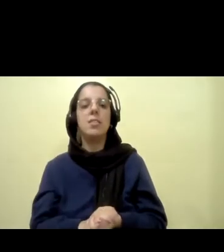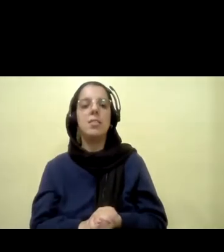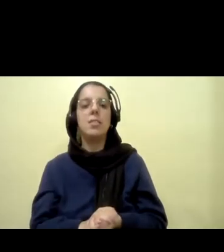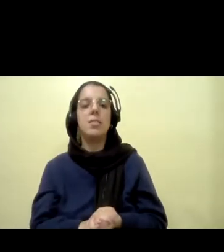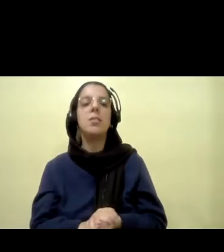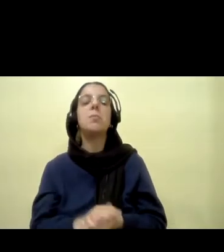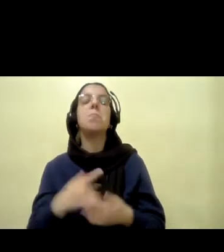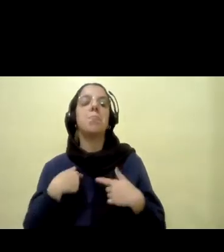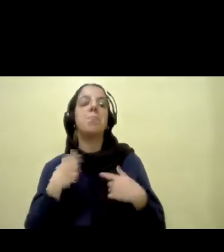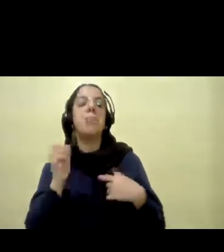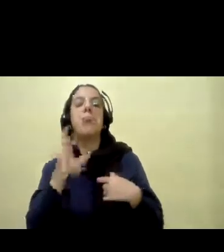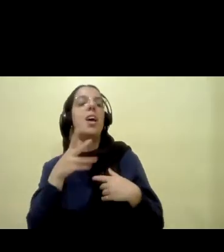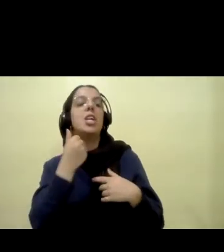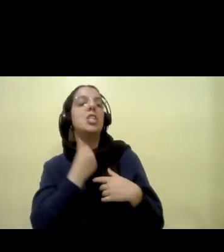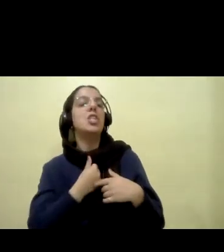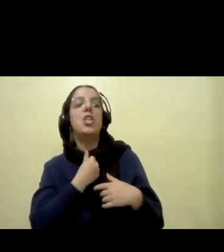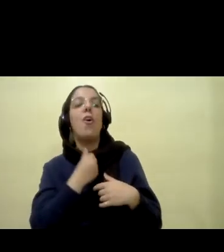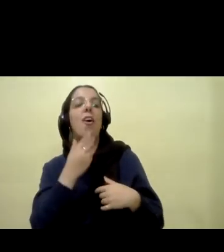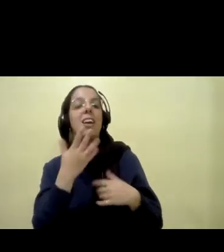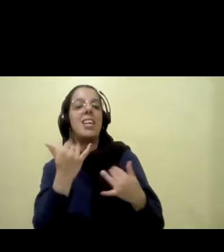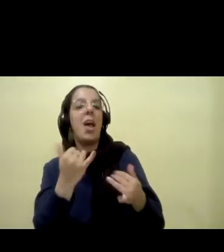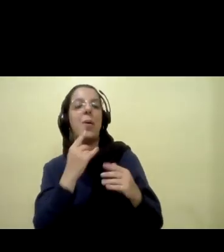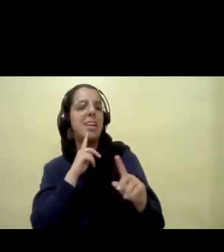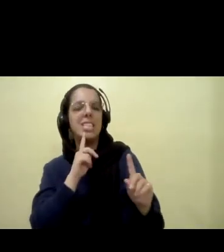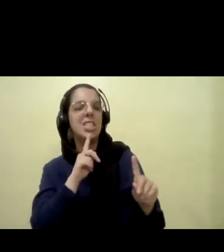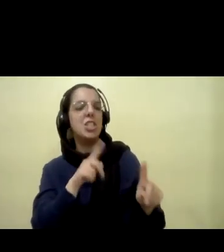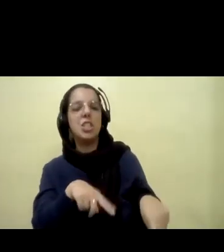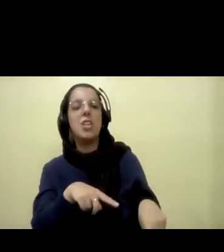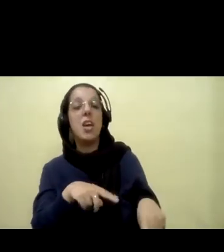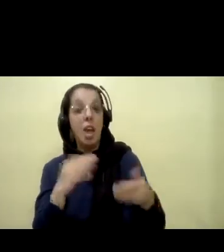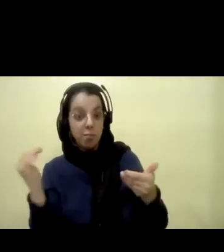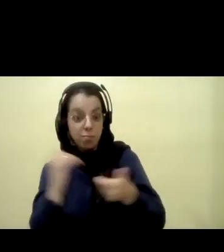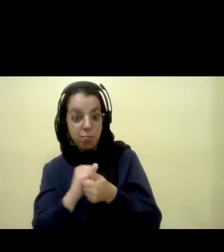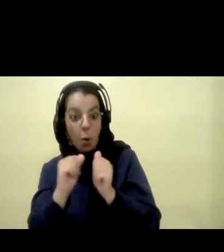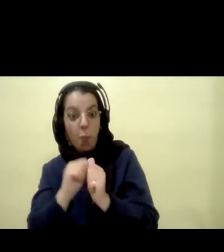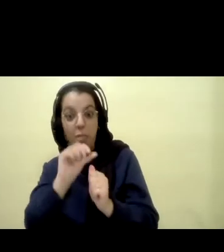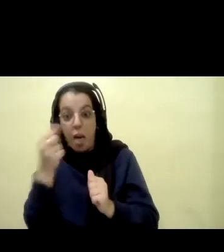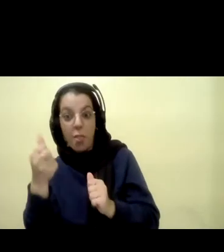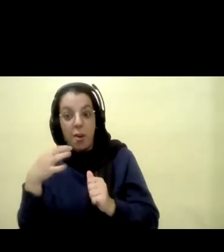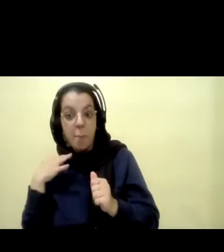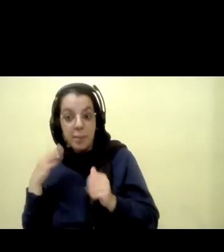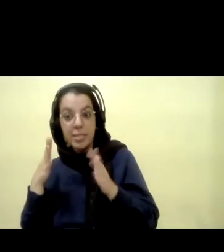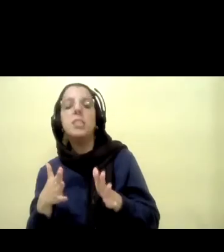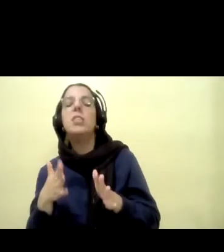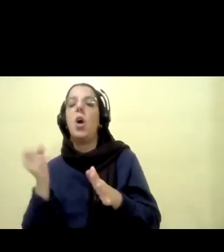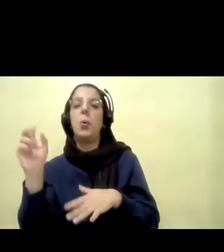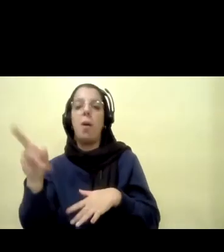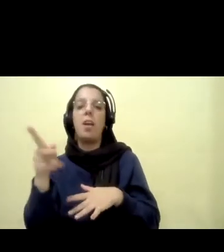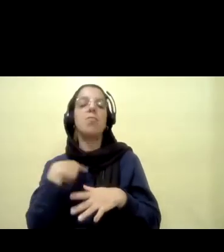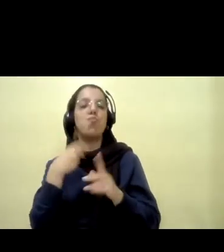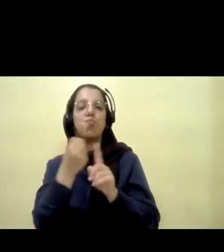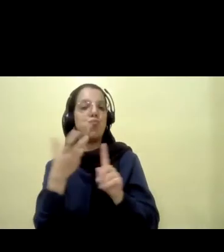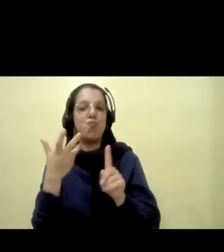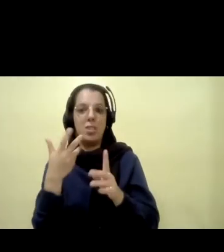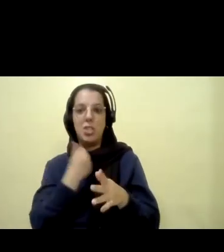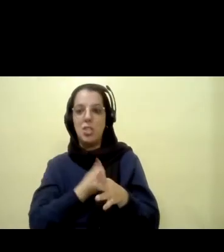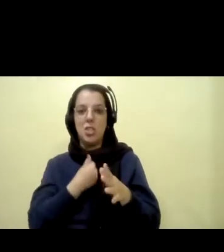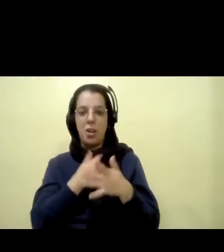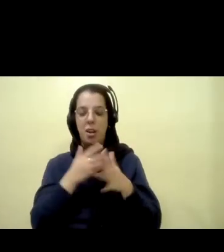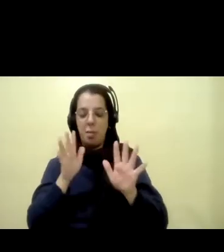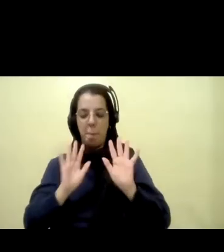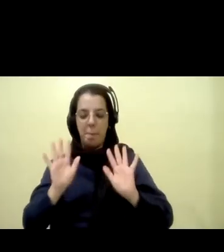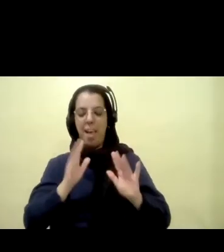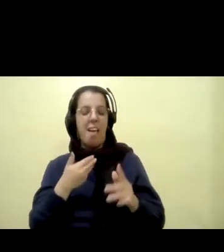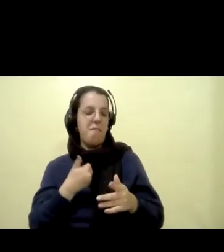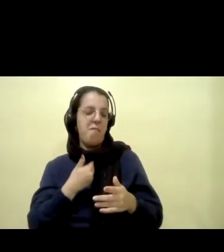Okay, sorry, which was the question that we're answering right now? Collaborative with other applicants. Okay. Yeah. Sorry, I do have 2 or